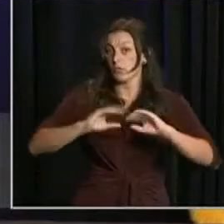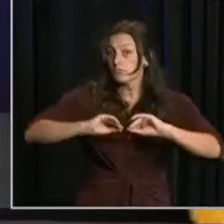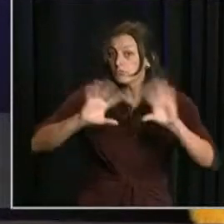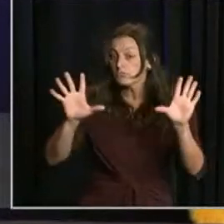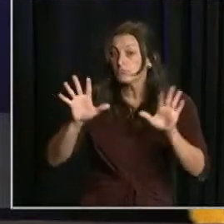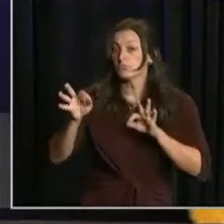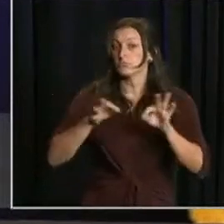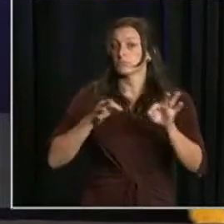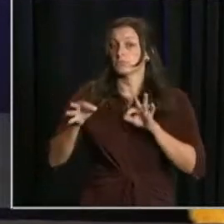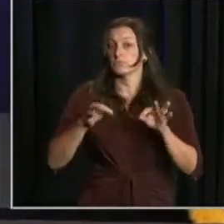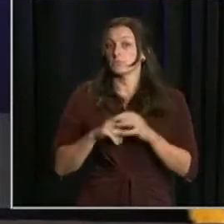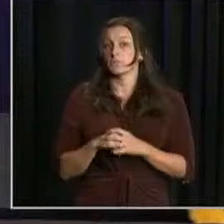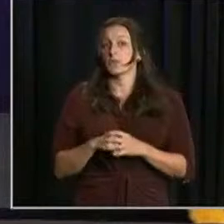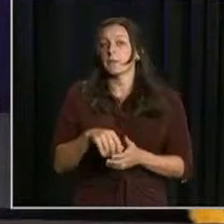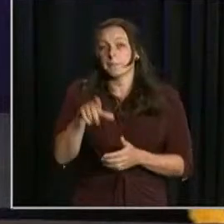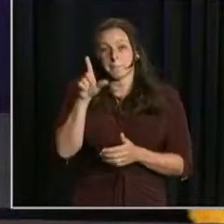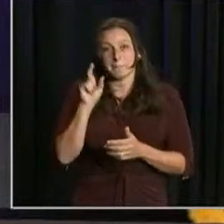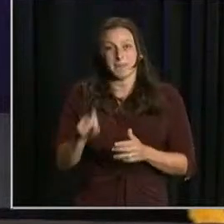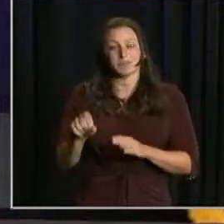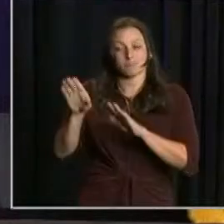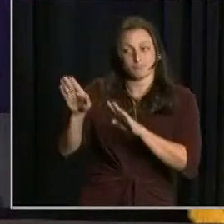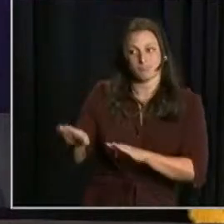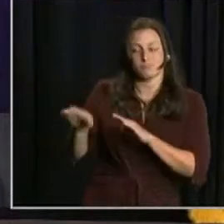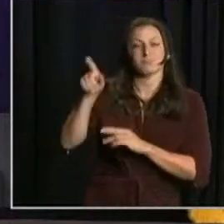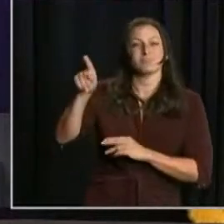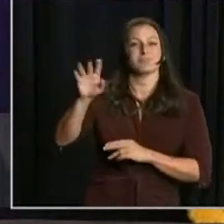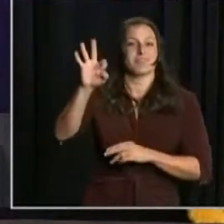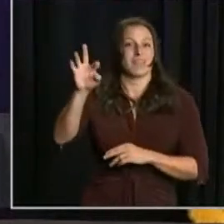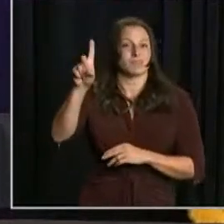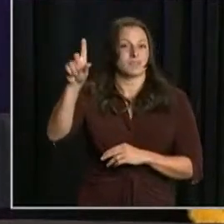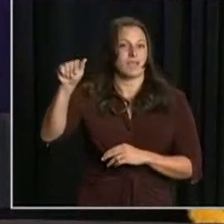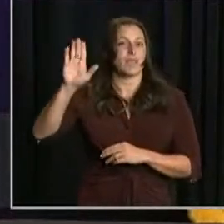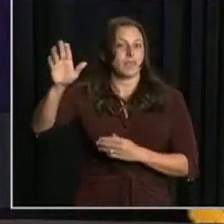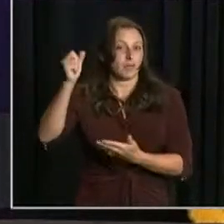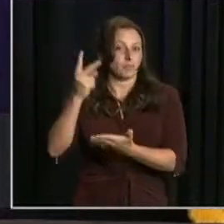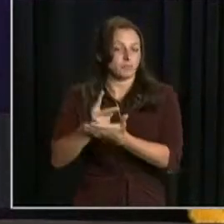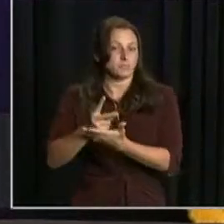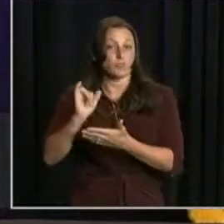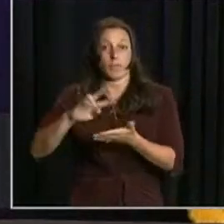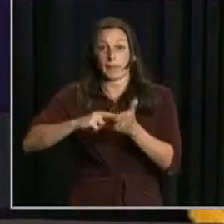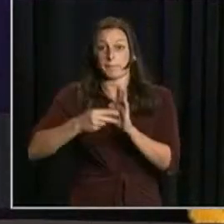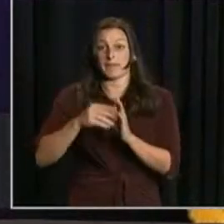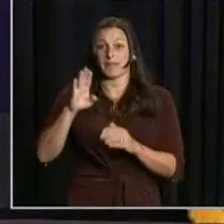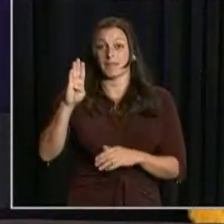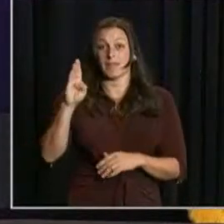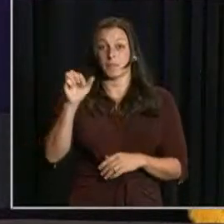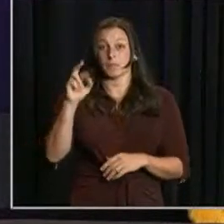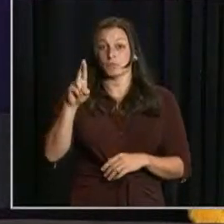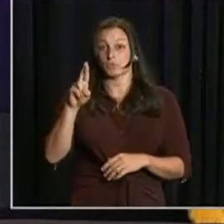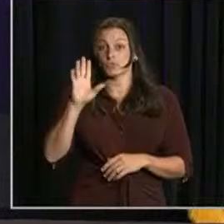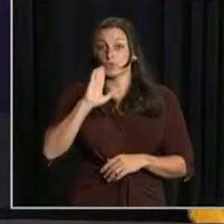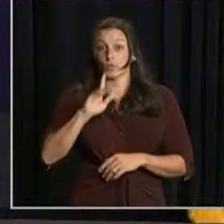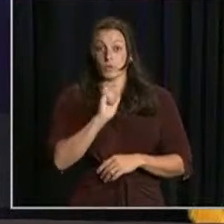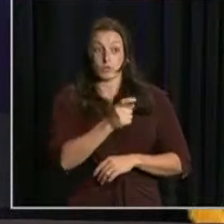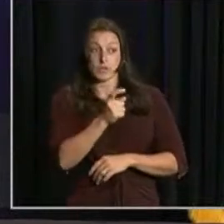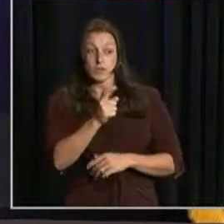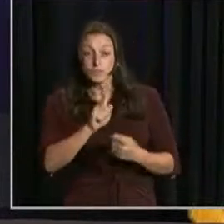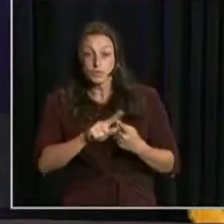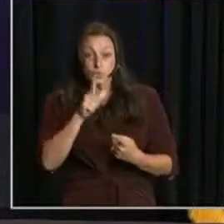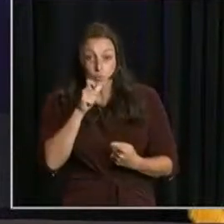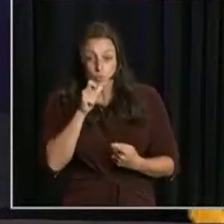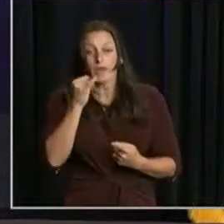are bound by what FDA has authorized. So, meaning booster shots will be administered to folks who have